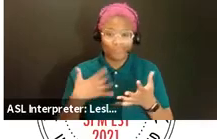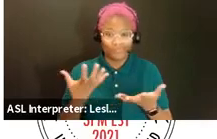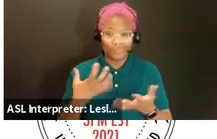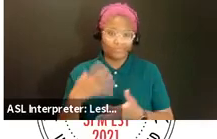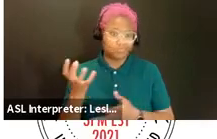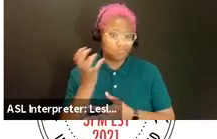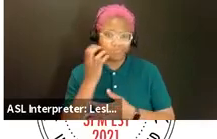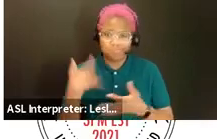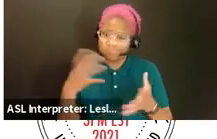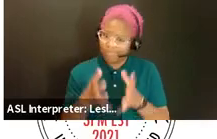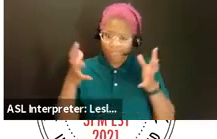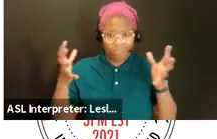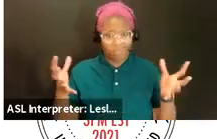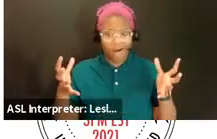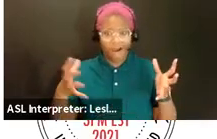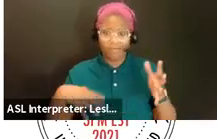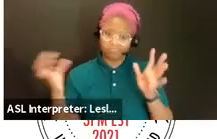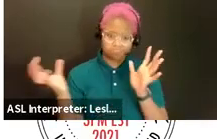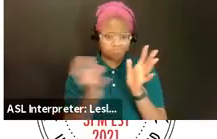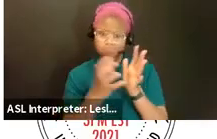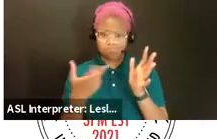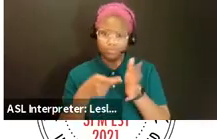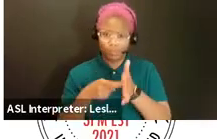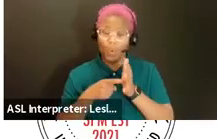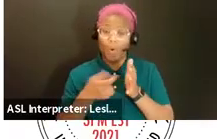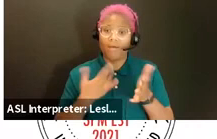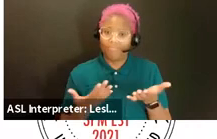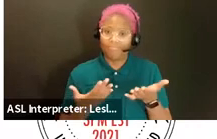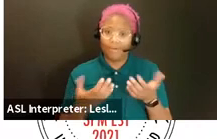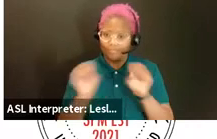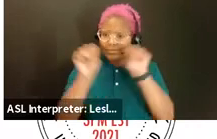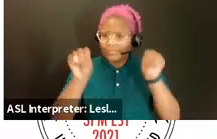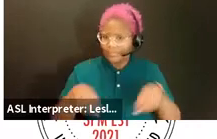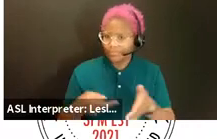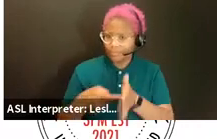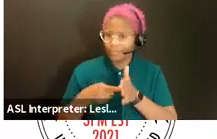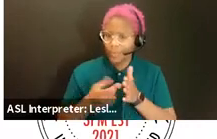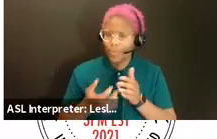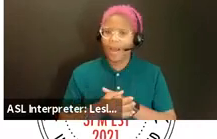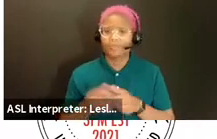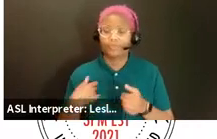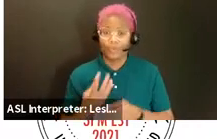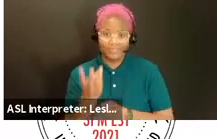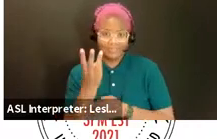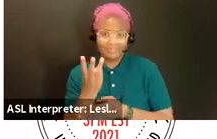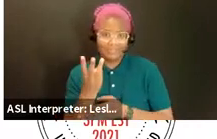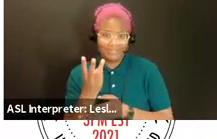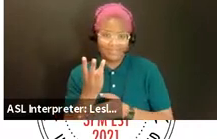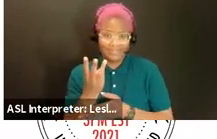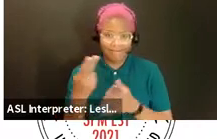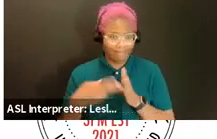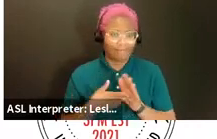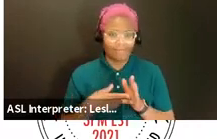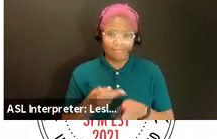mountain of different kinds of evidence, but Right. there is a system to it. There are 6 types of evidence that they're looking for, and you have to